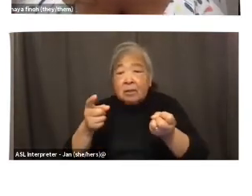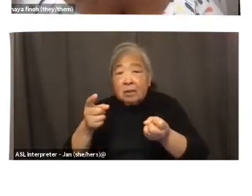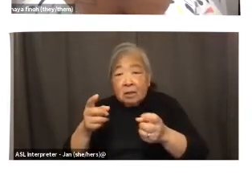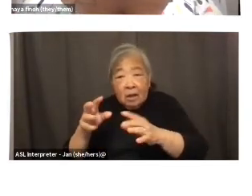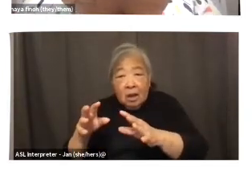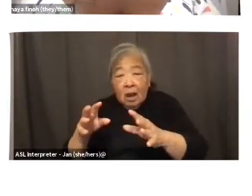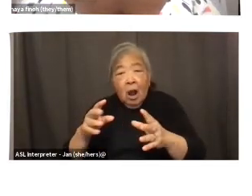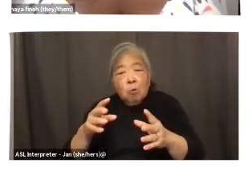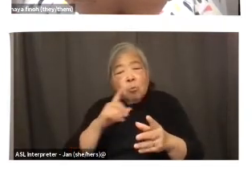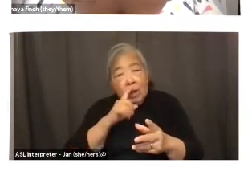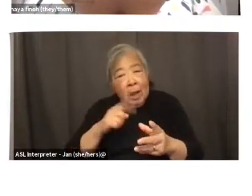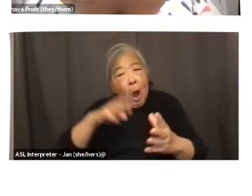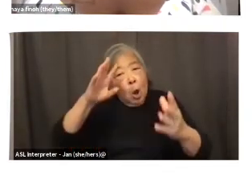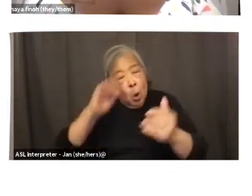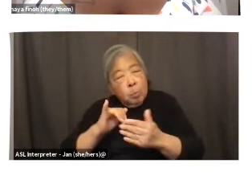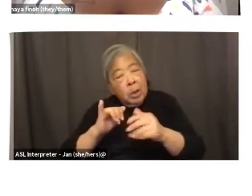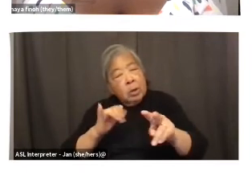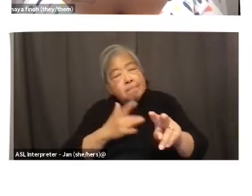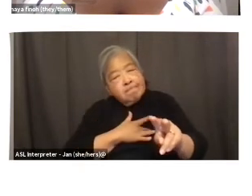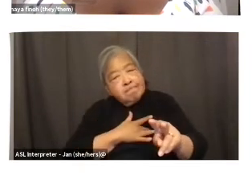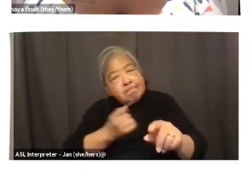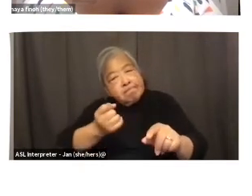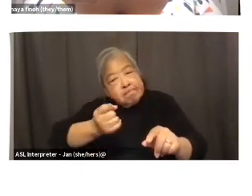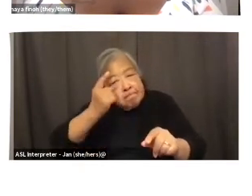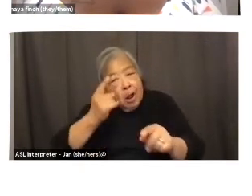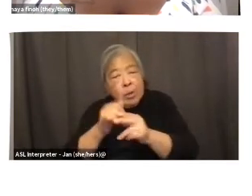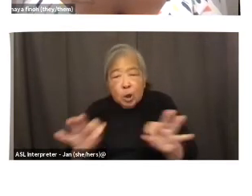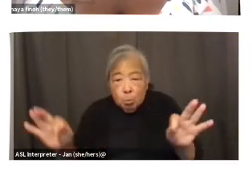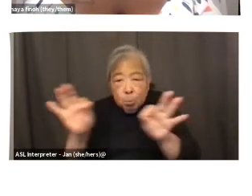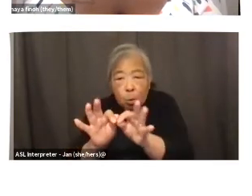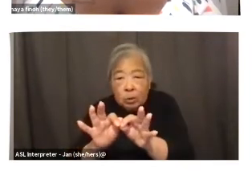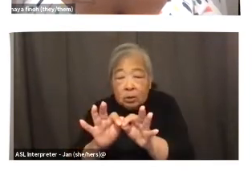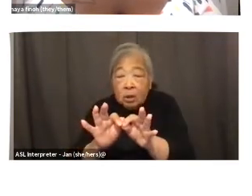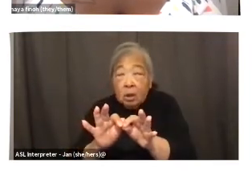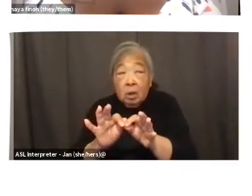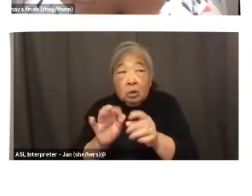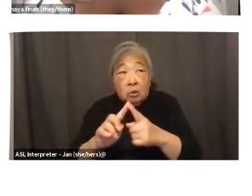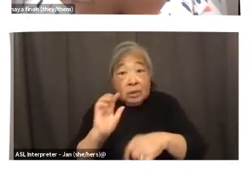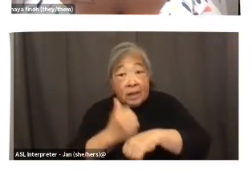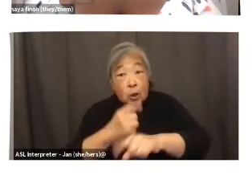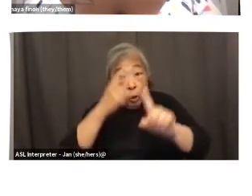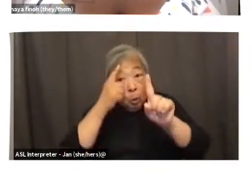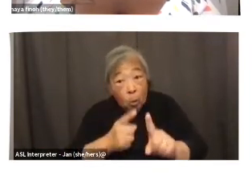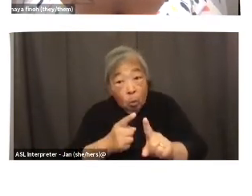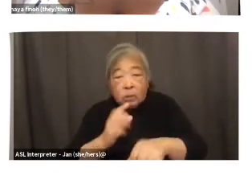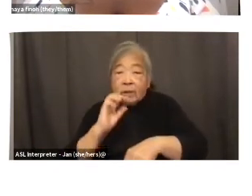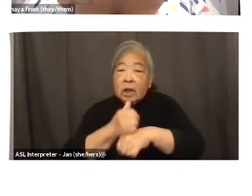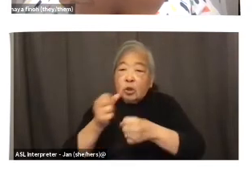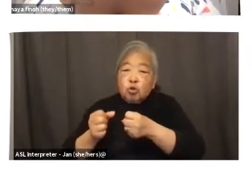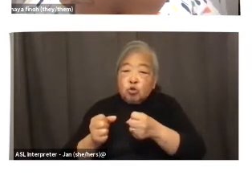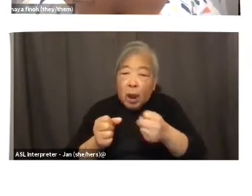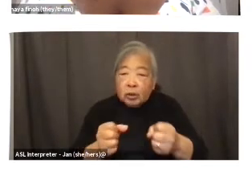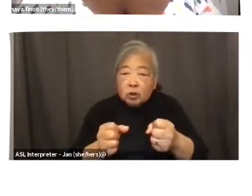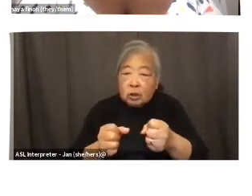really take from this the importance of prioritizing goals and strategies around the communities living in the